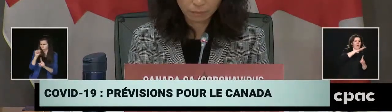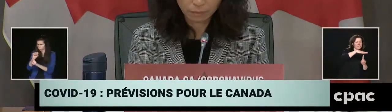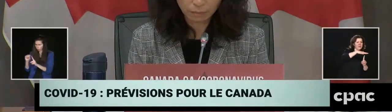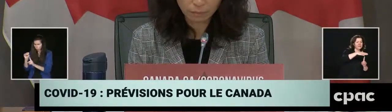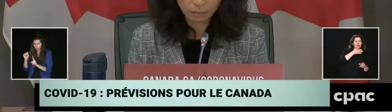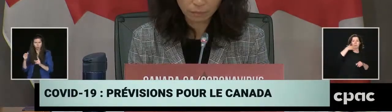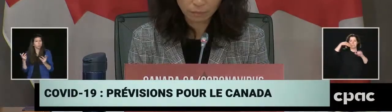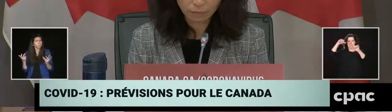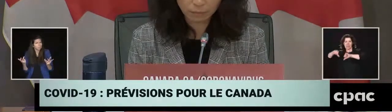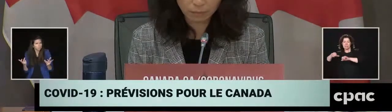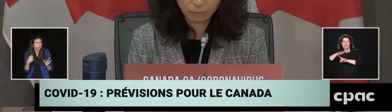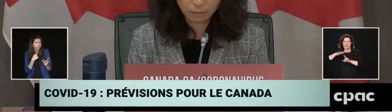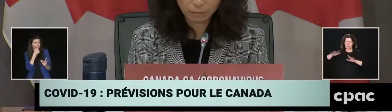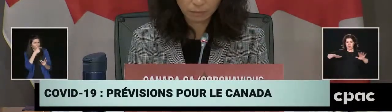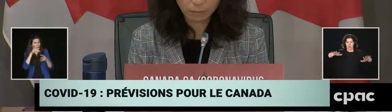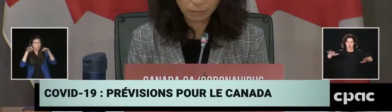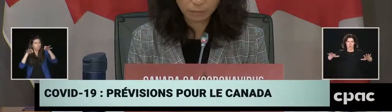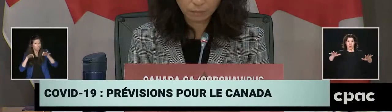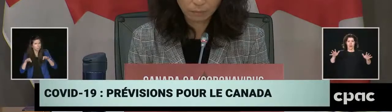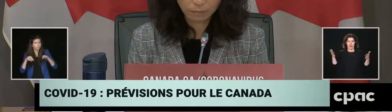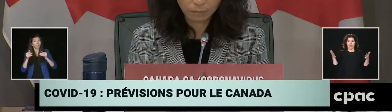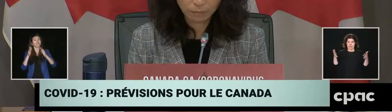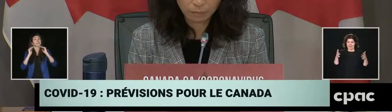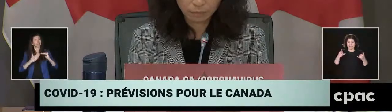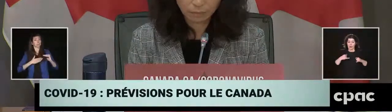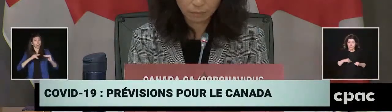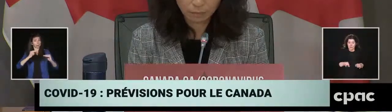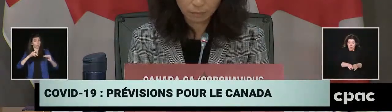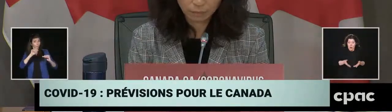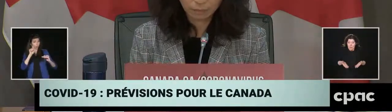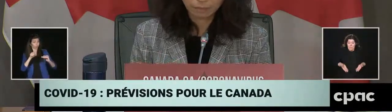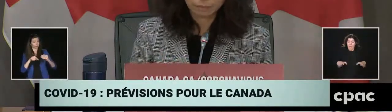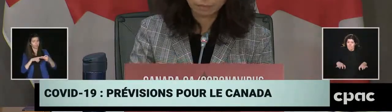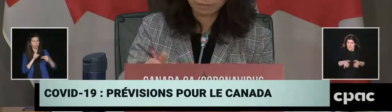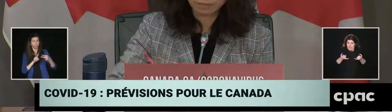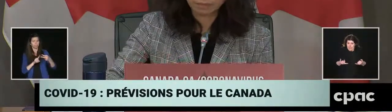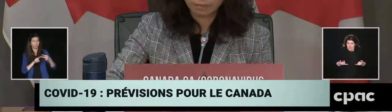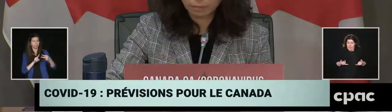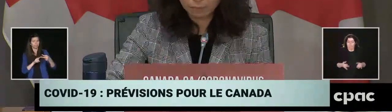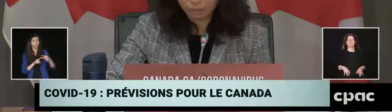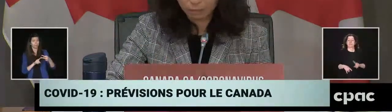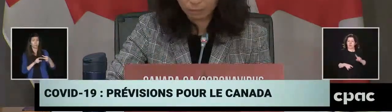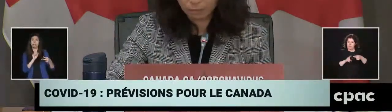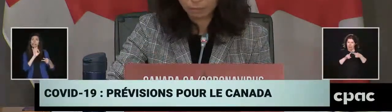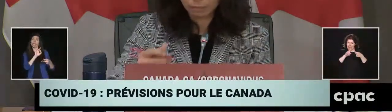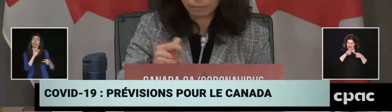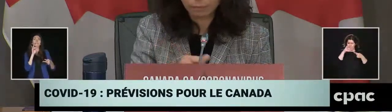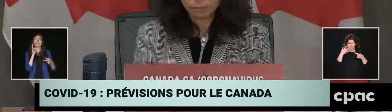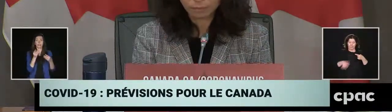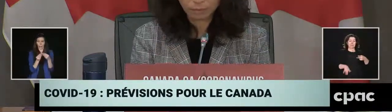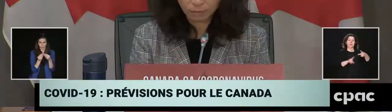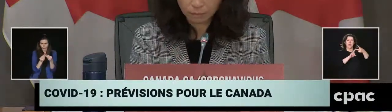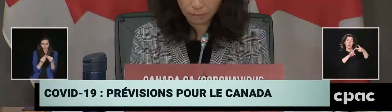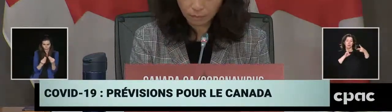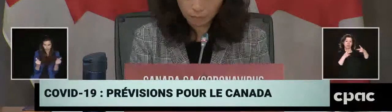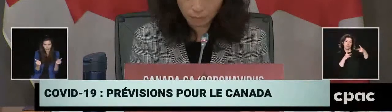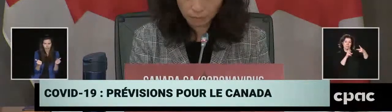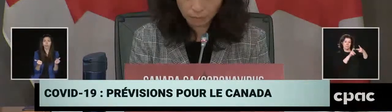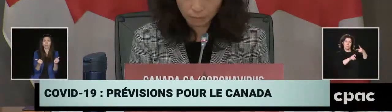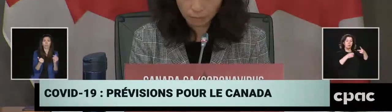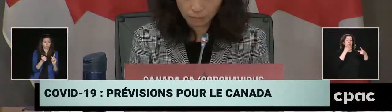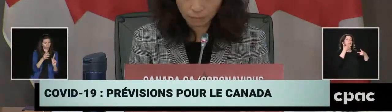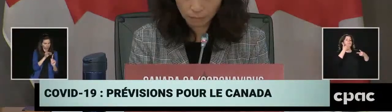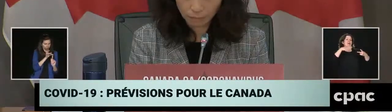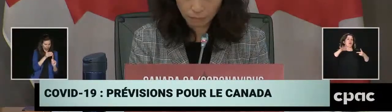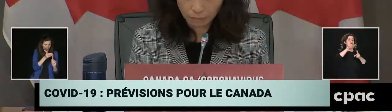to that, in the very best case scenario of a 1% infection rate, is that attainable?